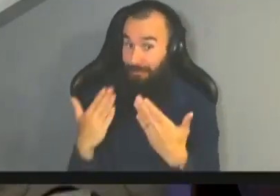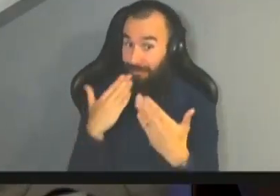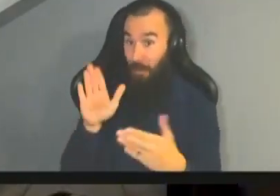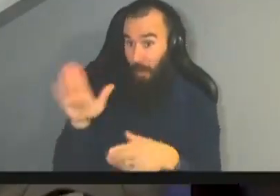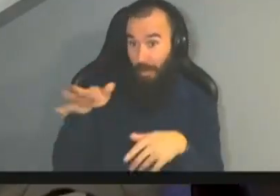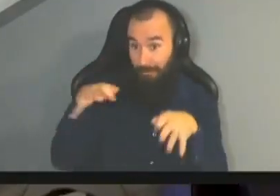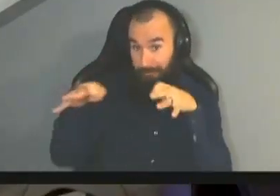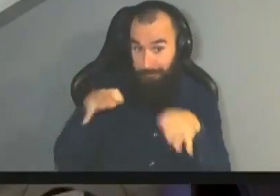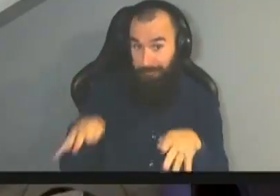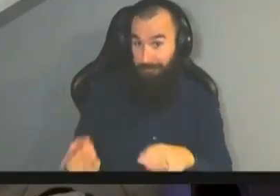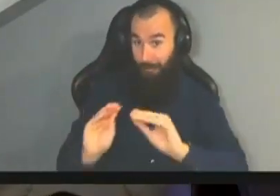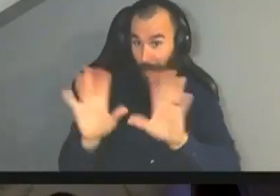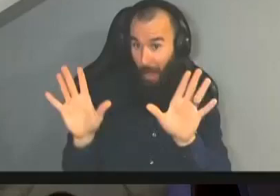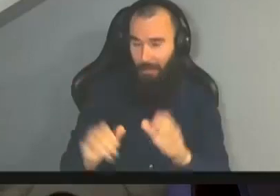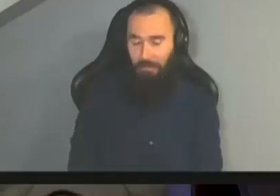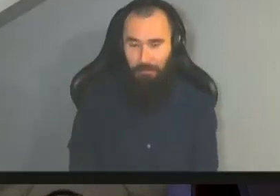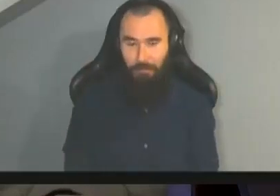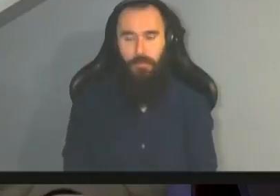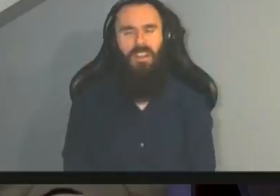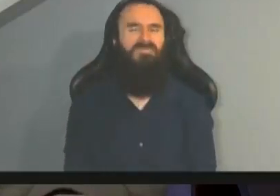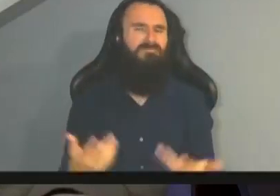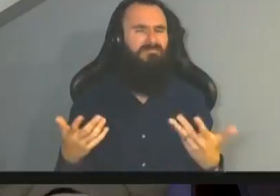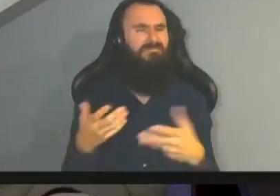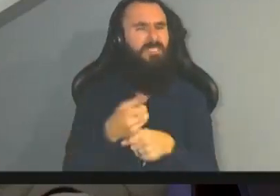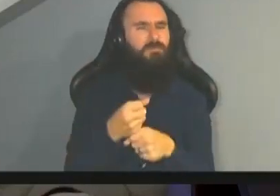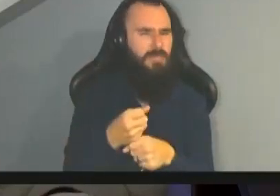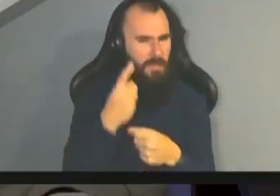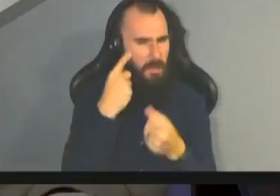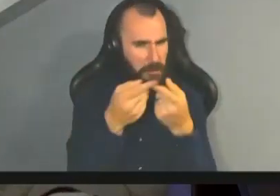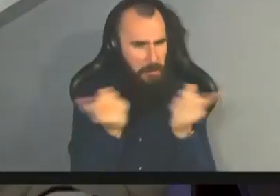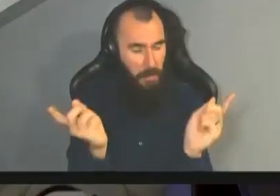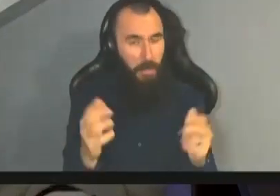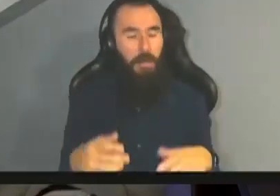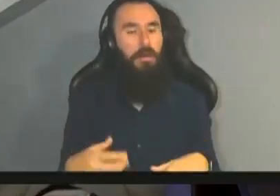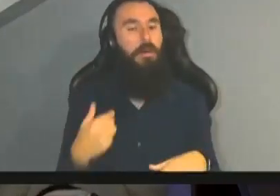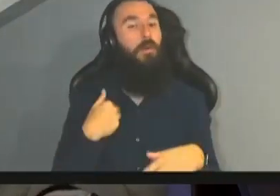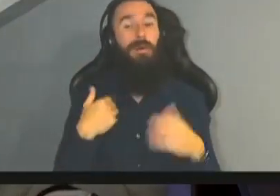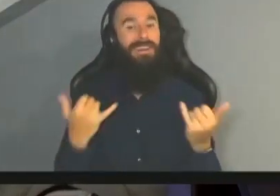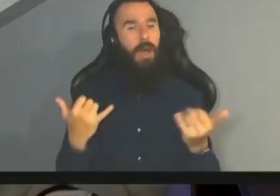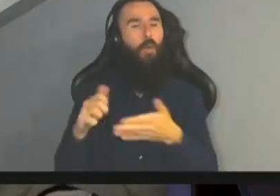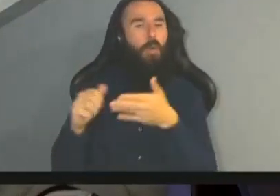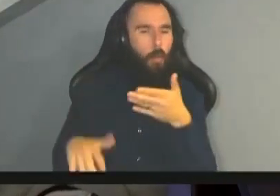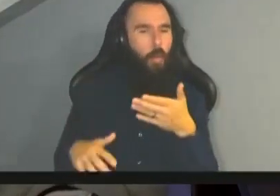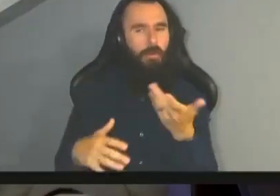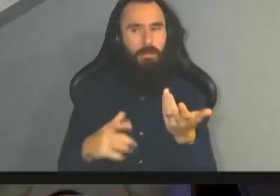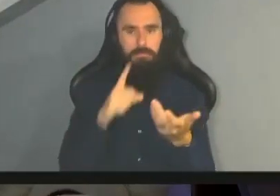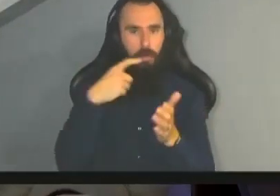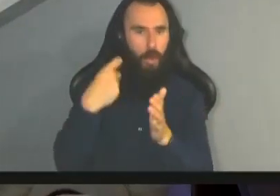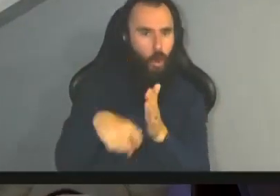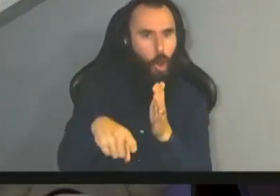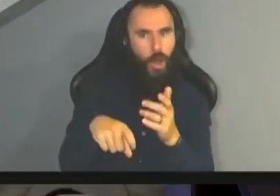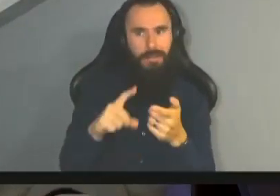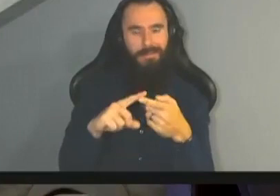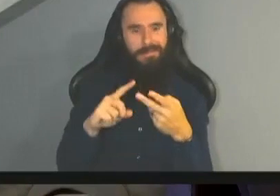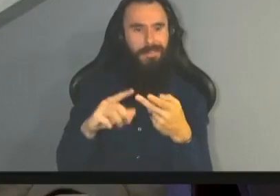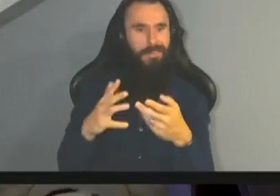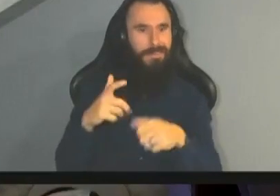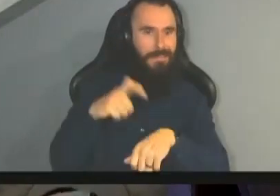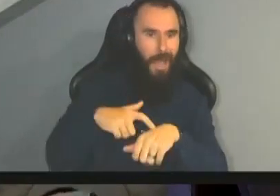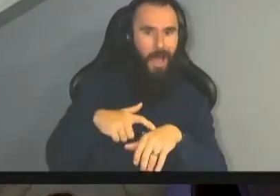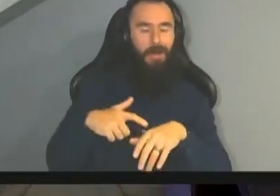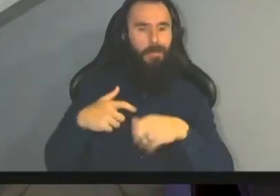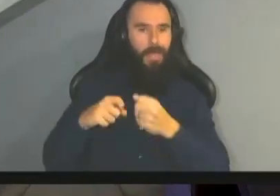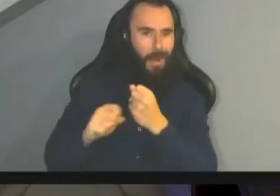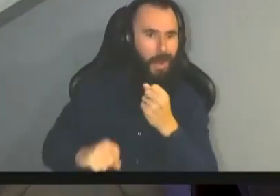explanation. So to summarize, we are removing some of the cost and some of the wait time